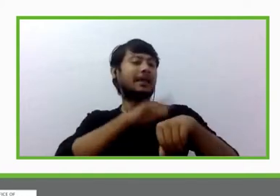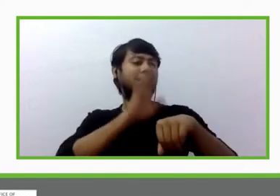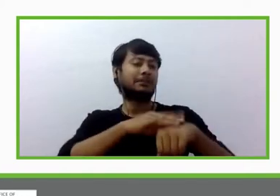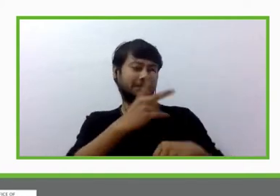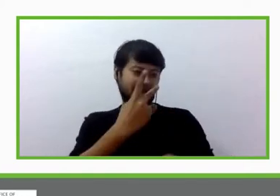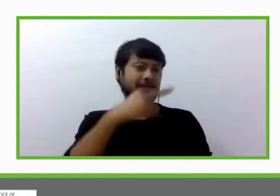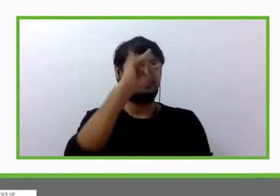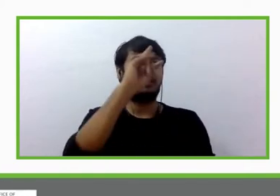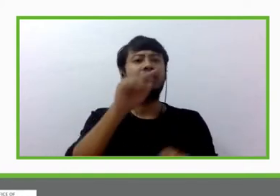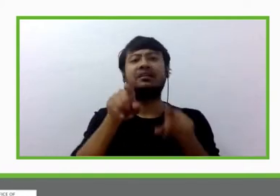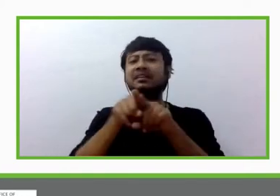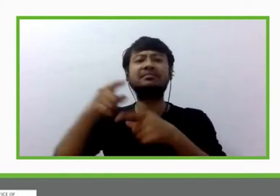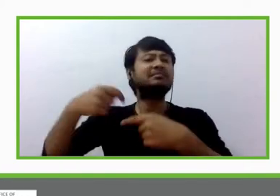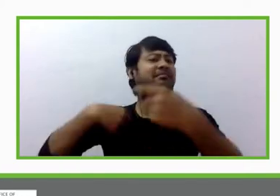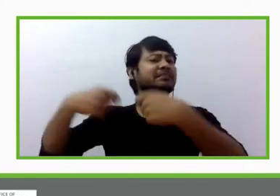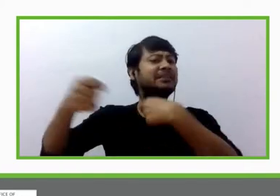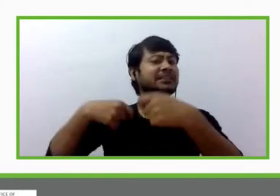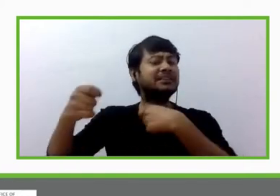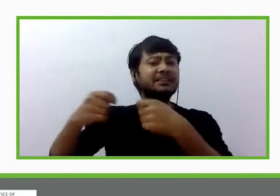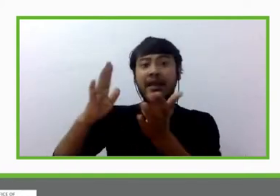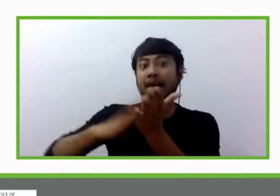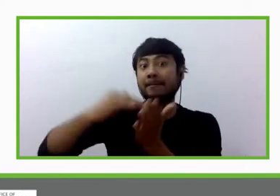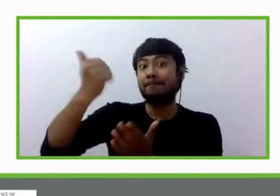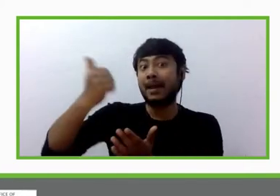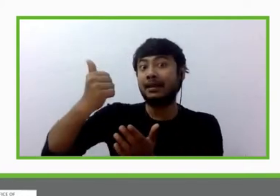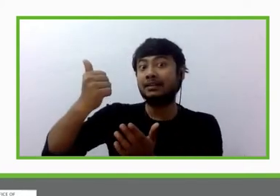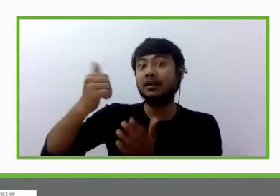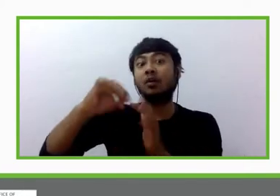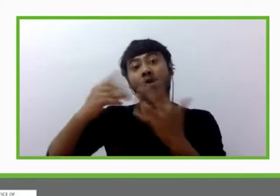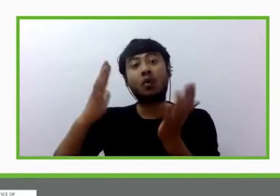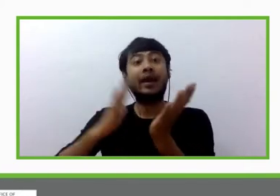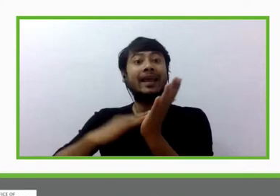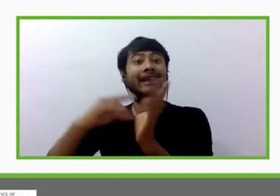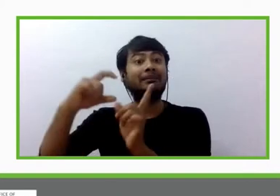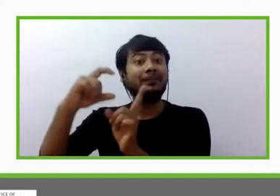an executive, a managing director, a vice president, a